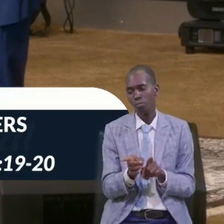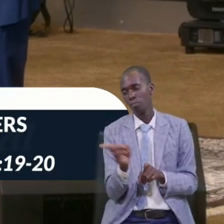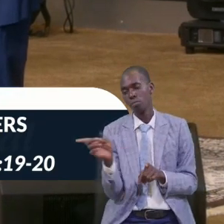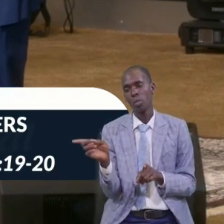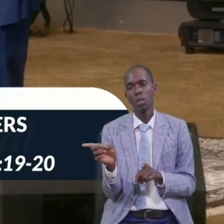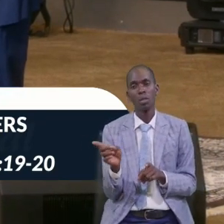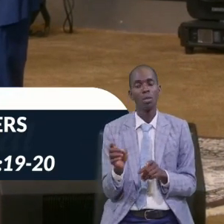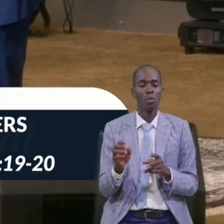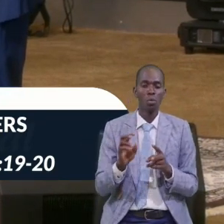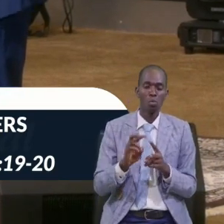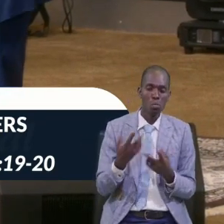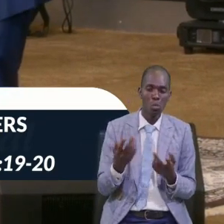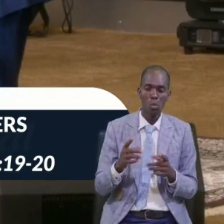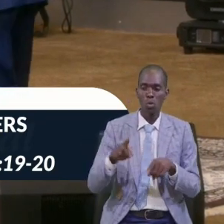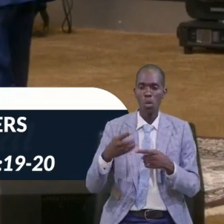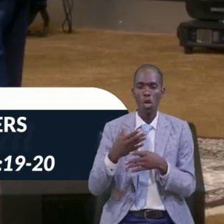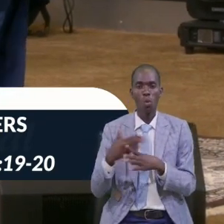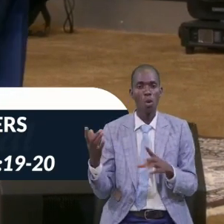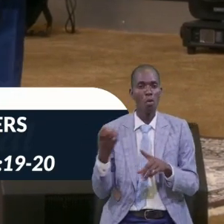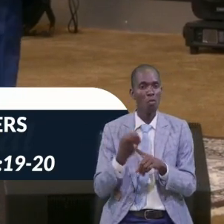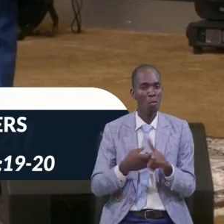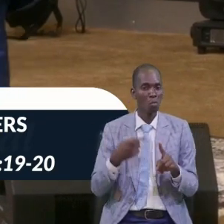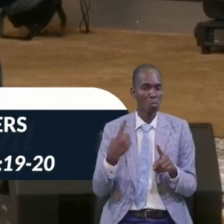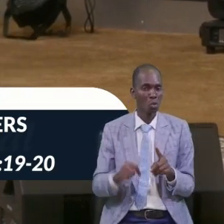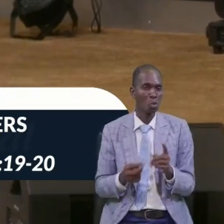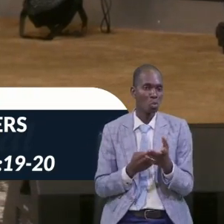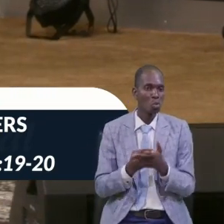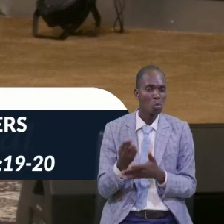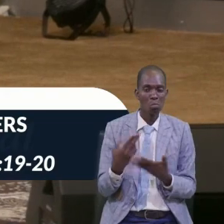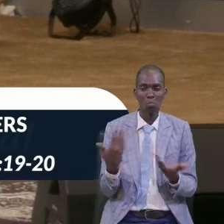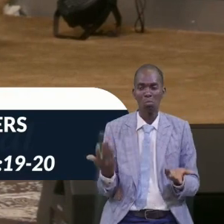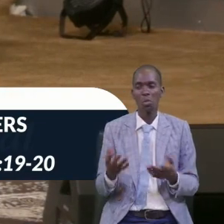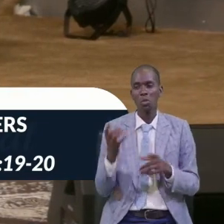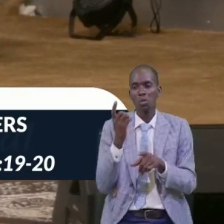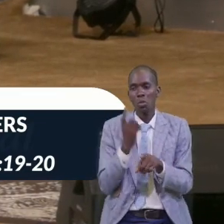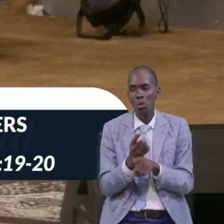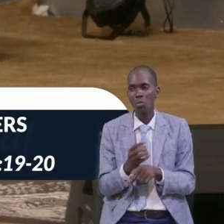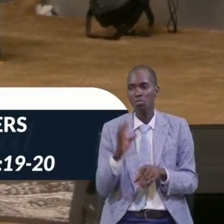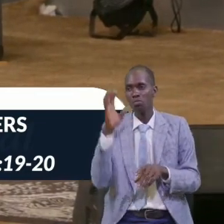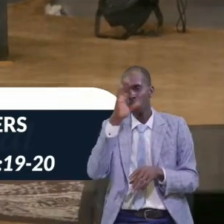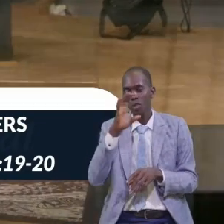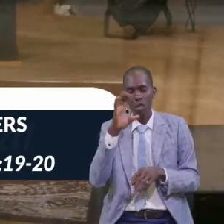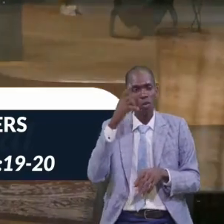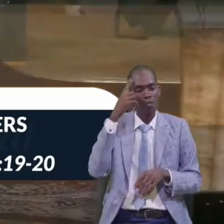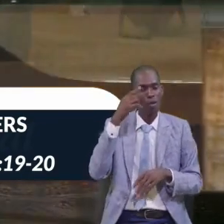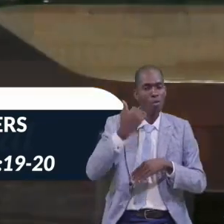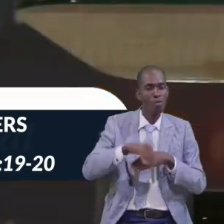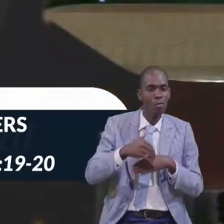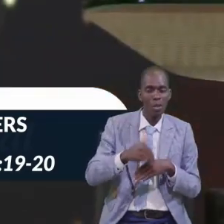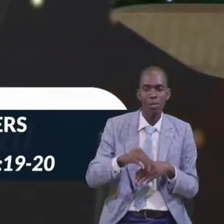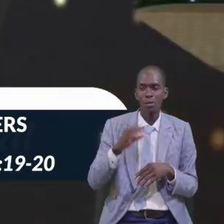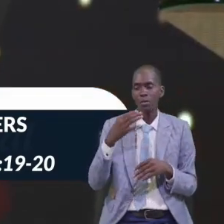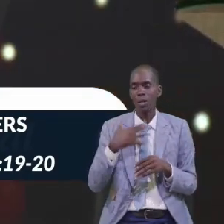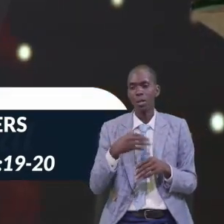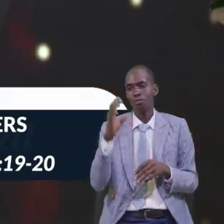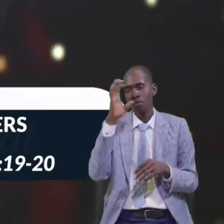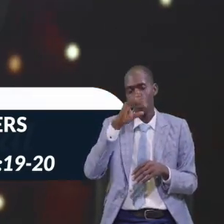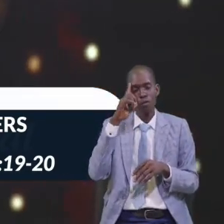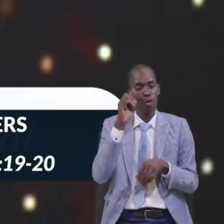wander from the truth in seeking adventure, in seeking for bread and butter, in seeking